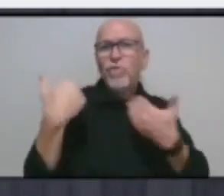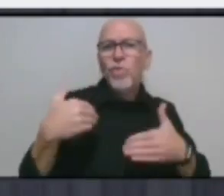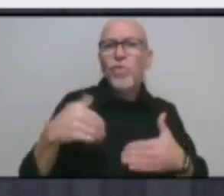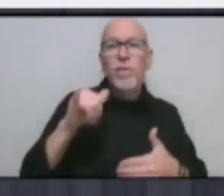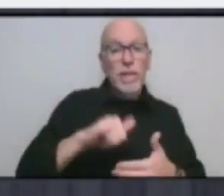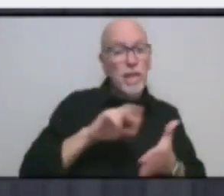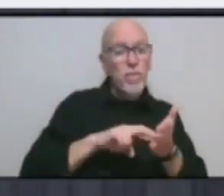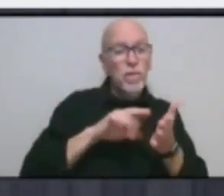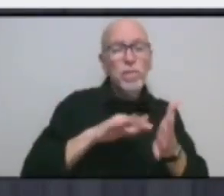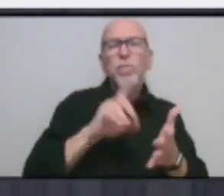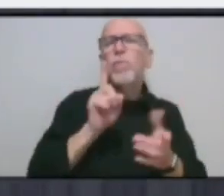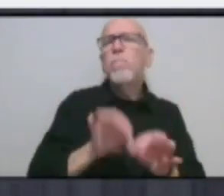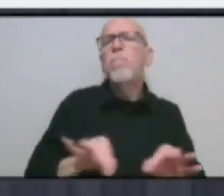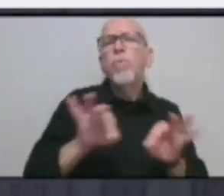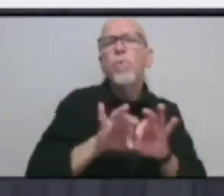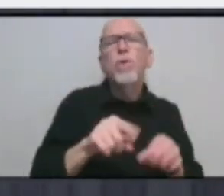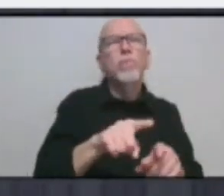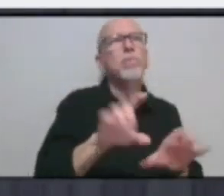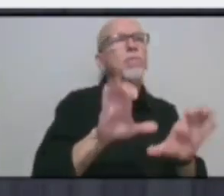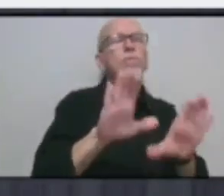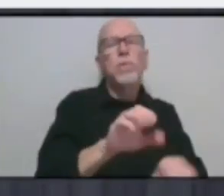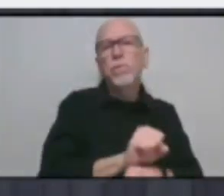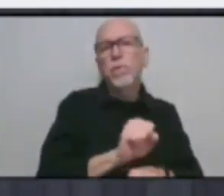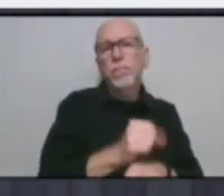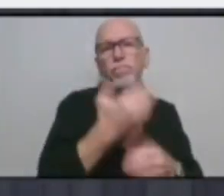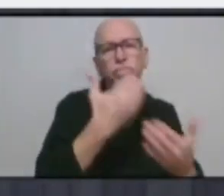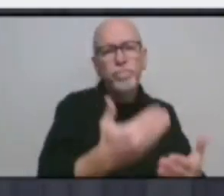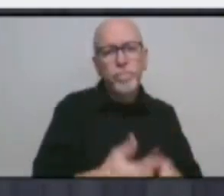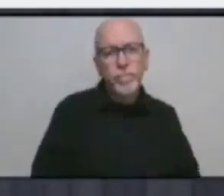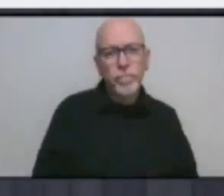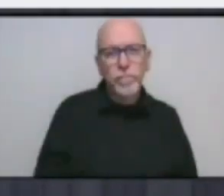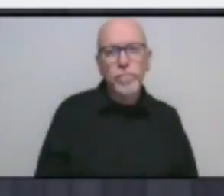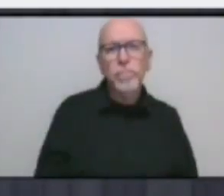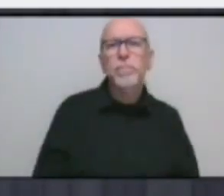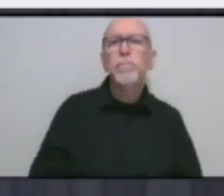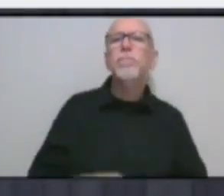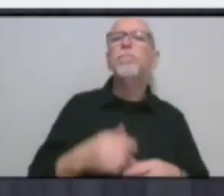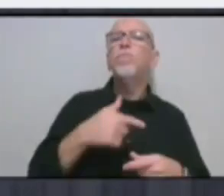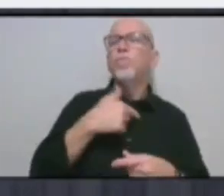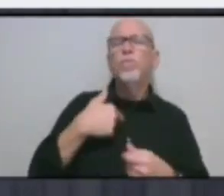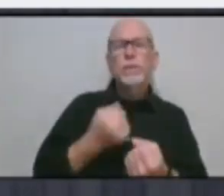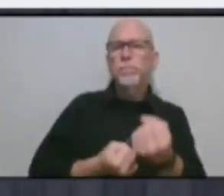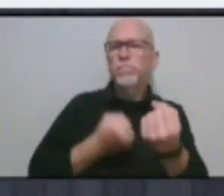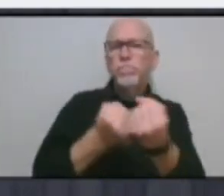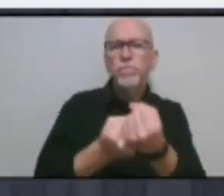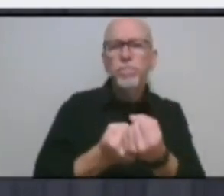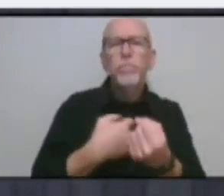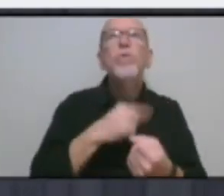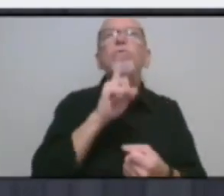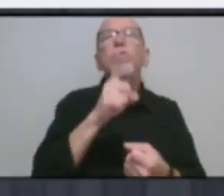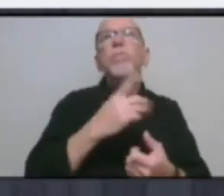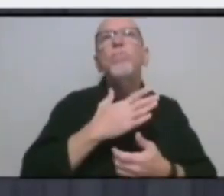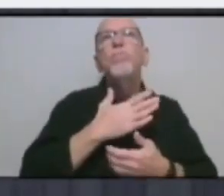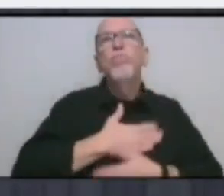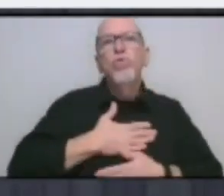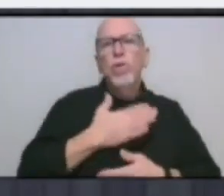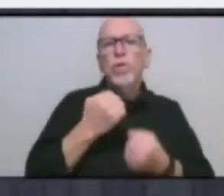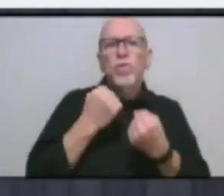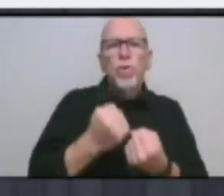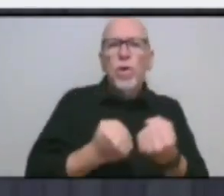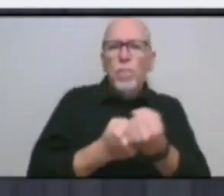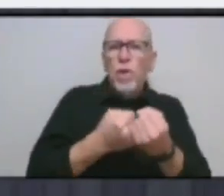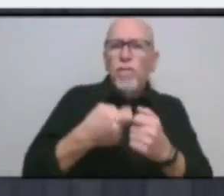really important, and you've done great. We genuinely appreciate the strong support from each and